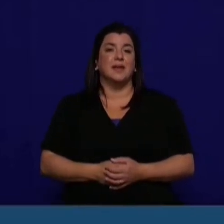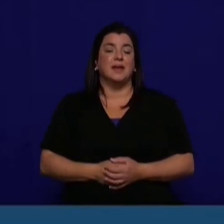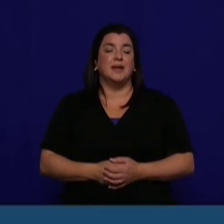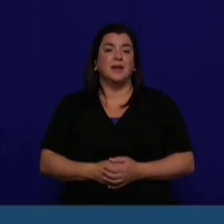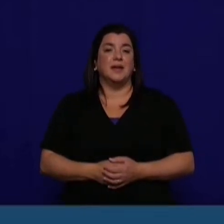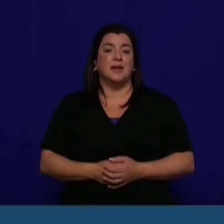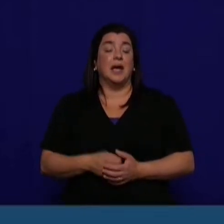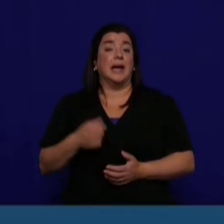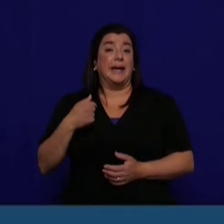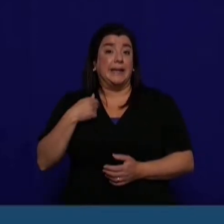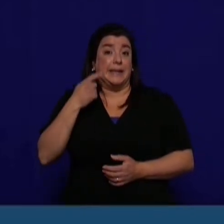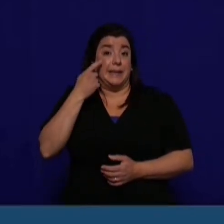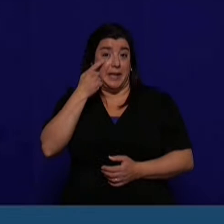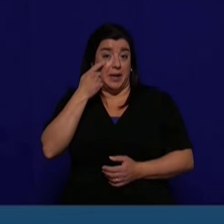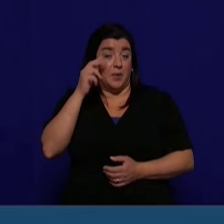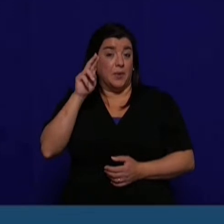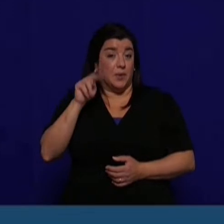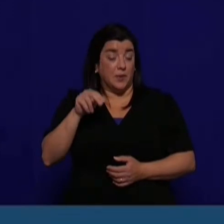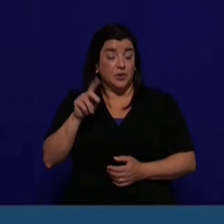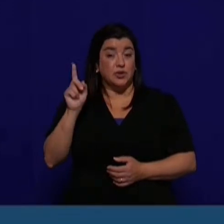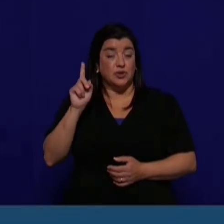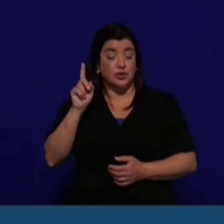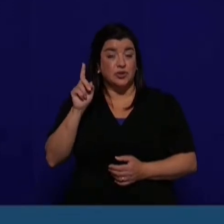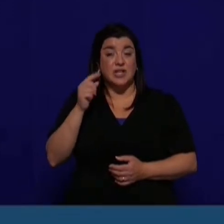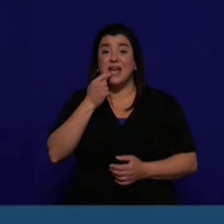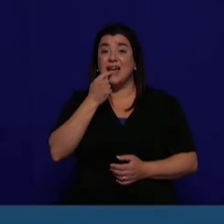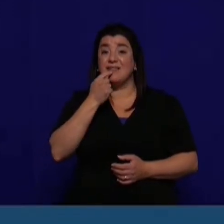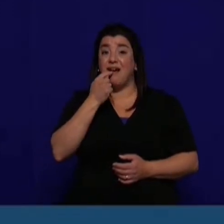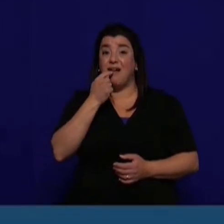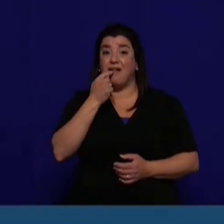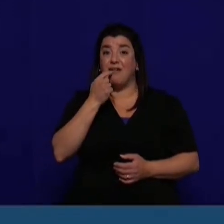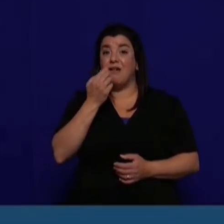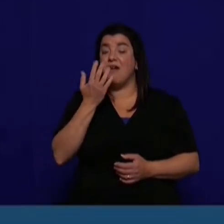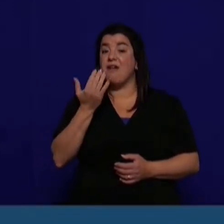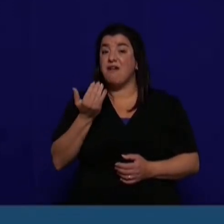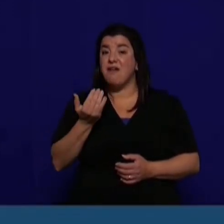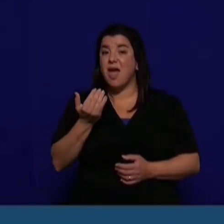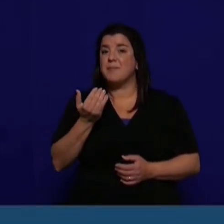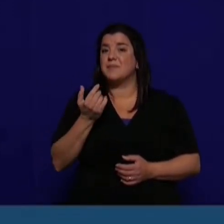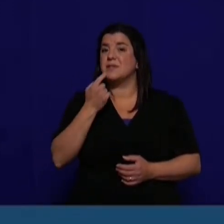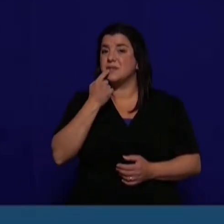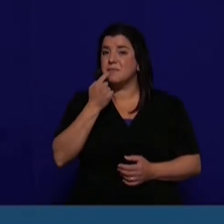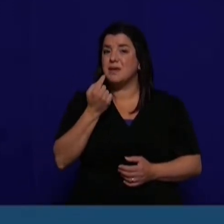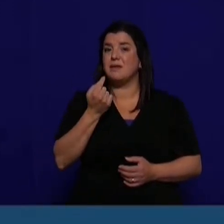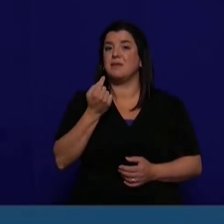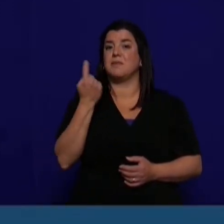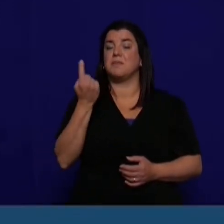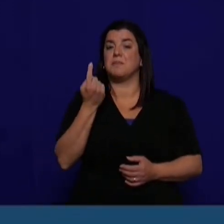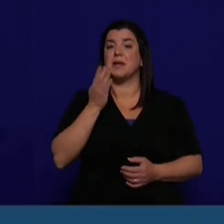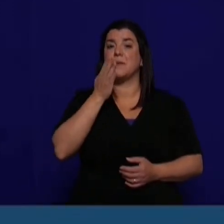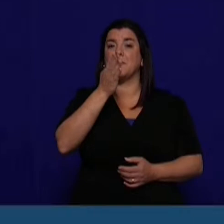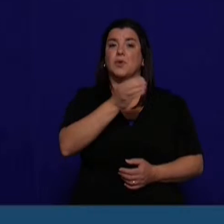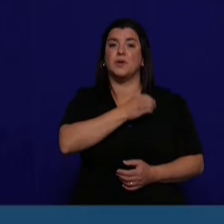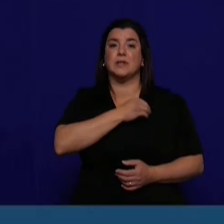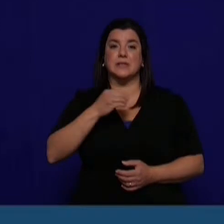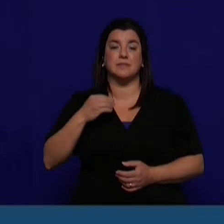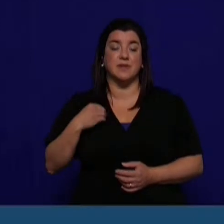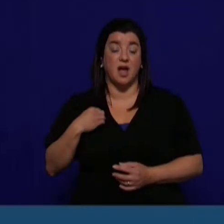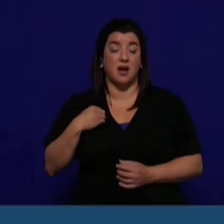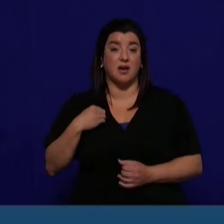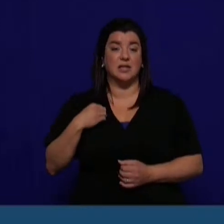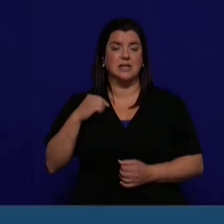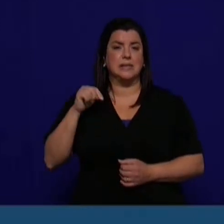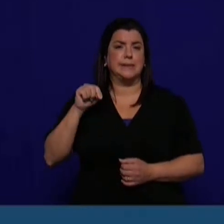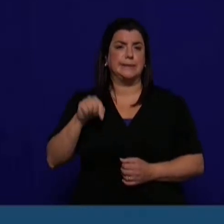Bħalma rajna wkoll jekk inħarsu lejn l-etajiet tal-persuni li qegħdin jidħlu l-isptar ukoll qegħdin naraw li dawk il-persuni